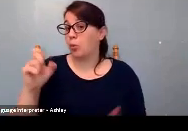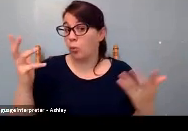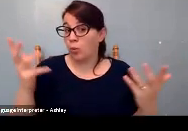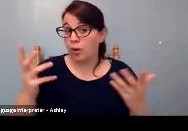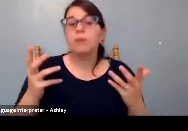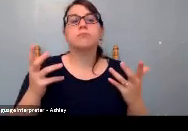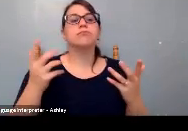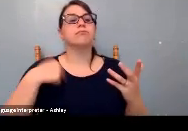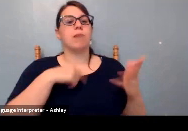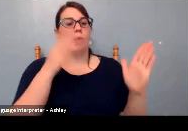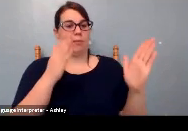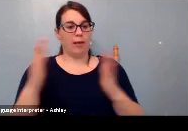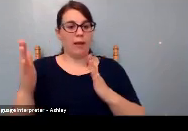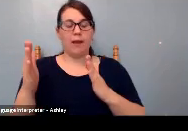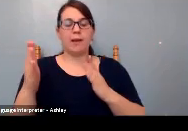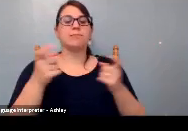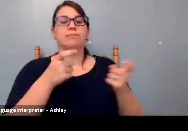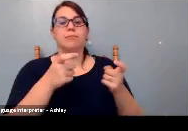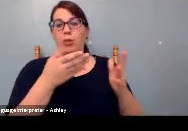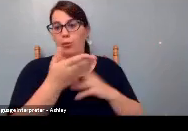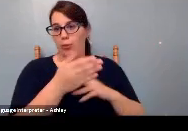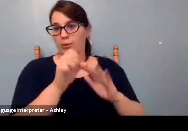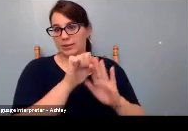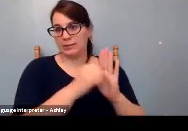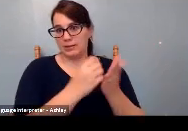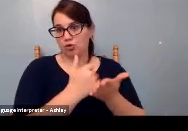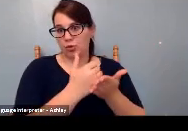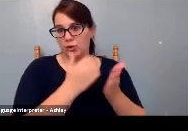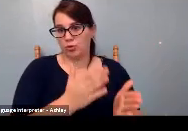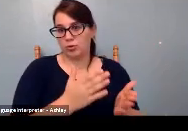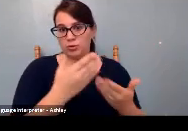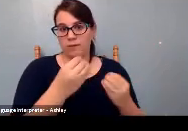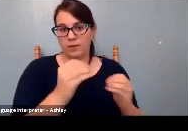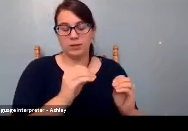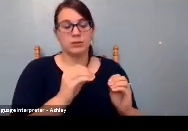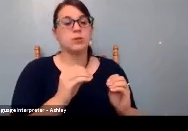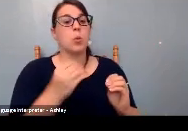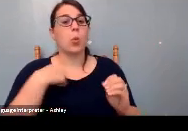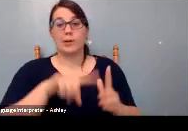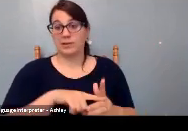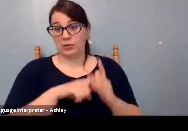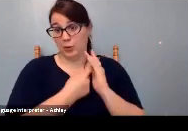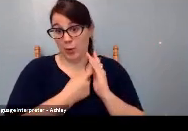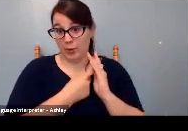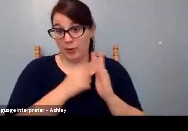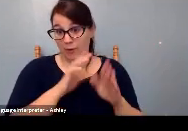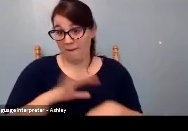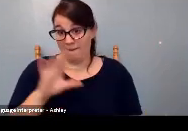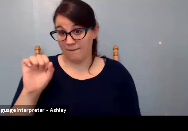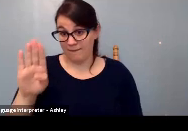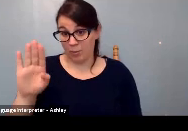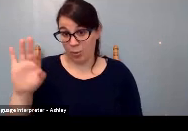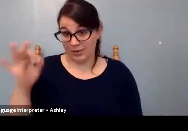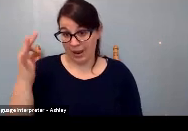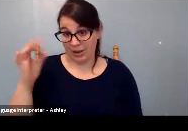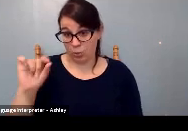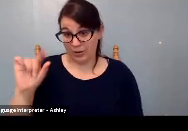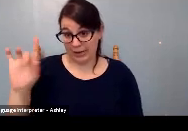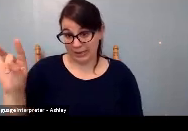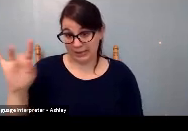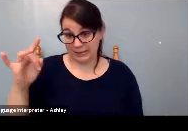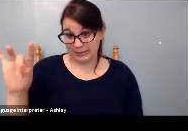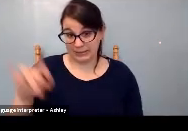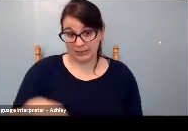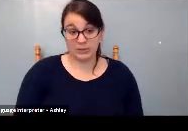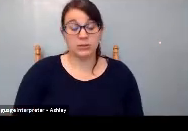State Treasurer's Office. Our program launched February 9th of 2018, and it's offered to